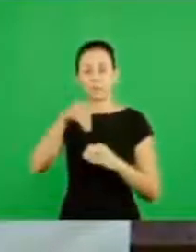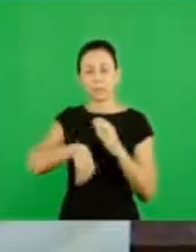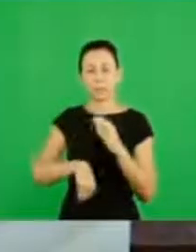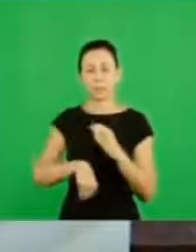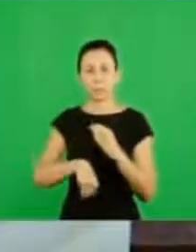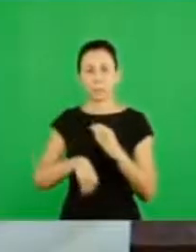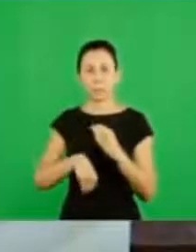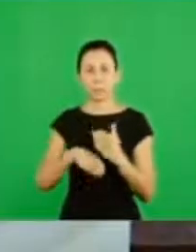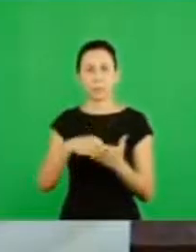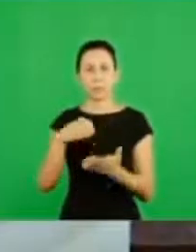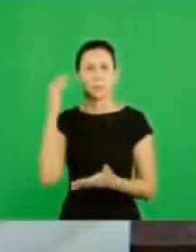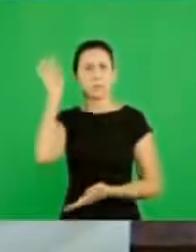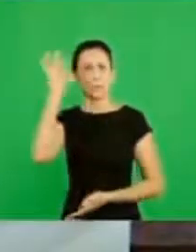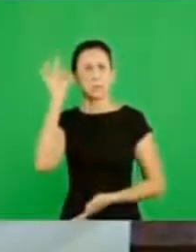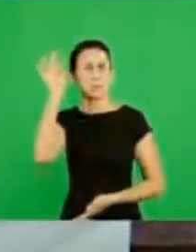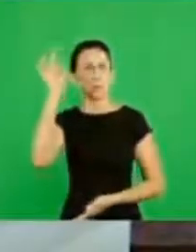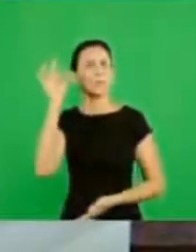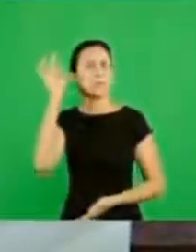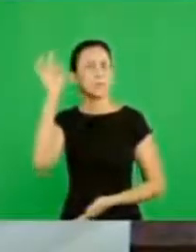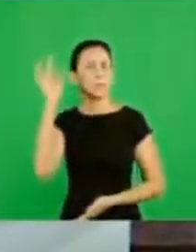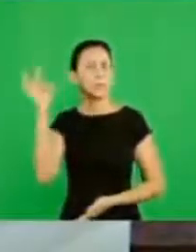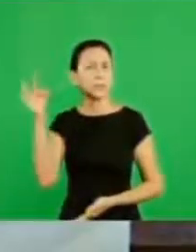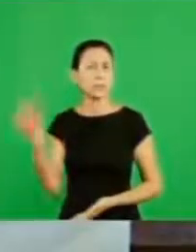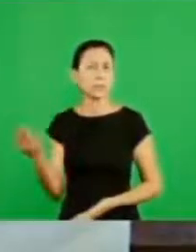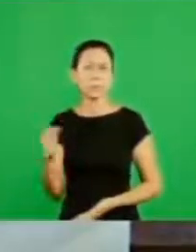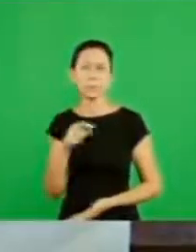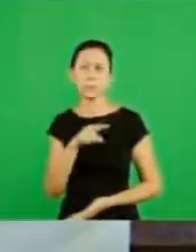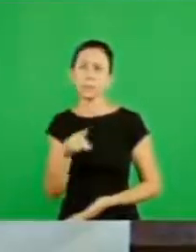church, a religion on top of philosophy?